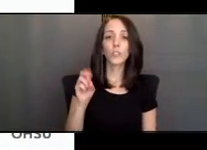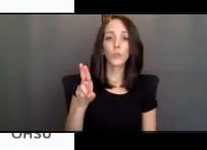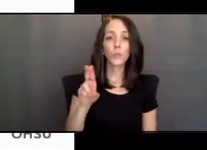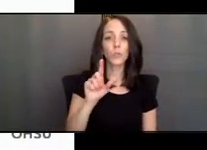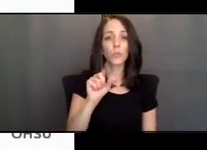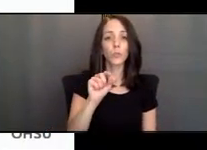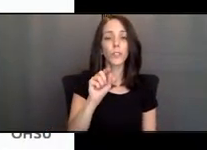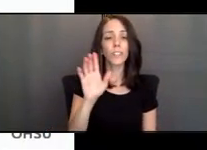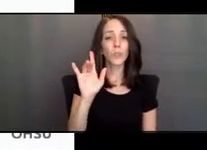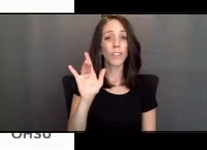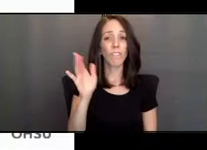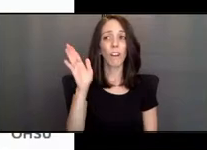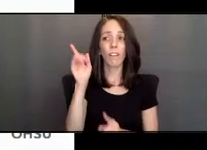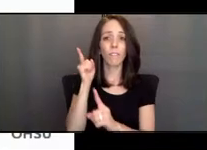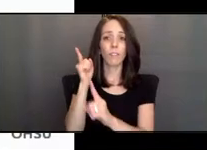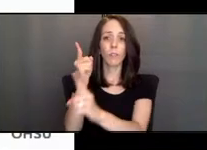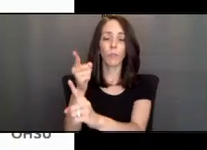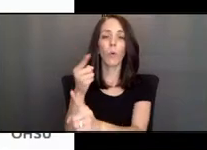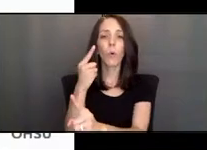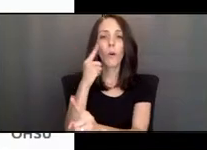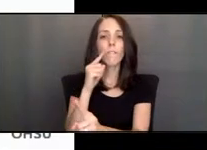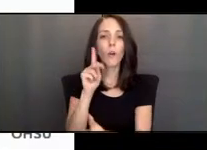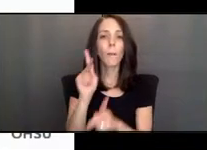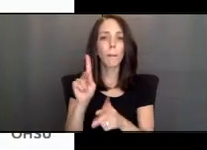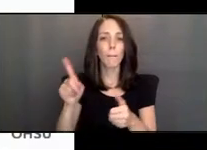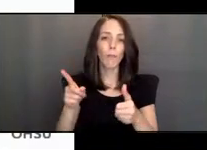people first. Next slide.